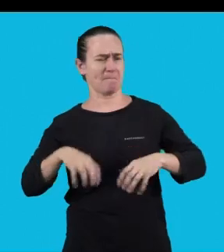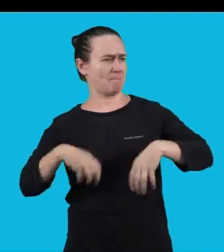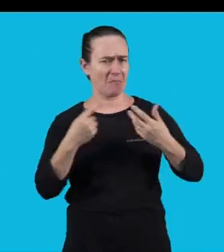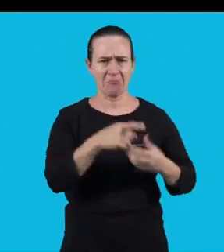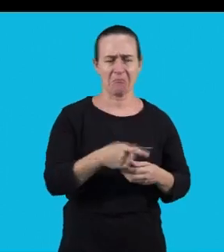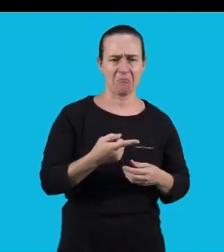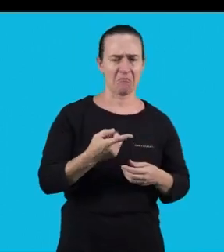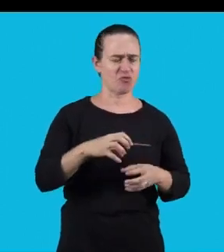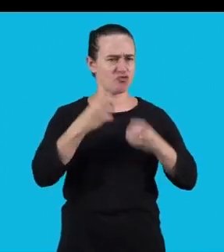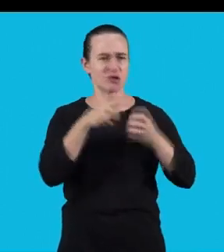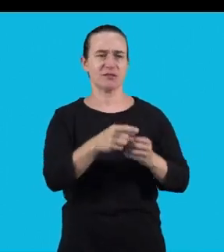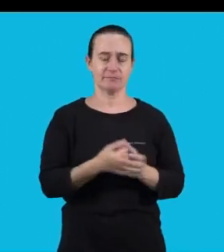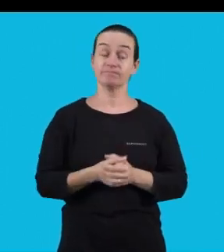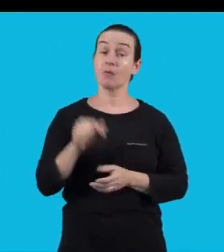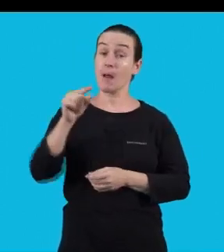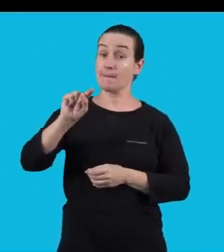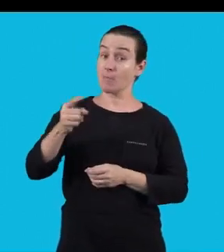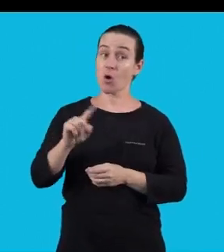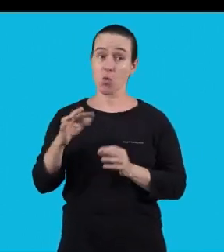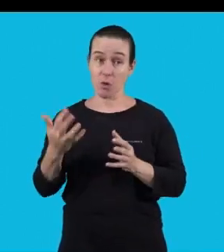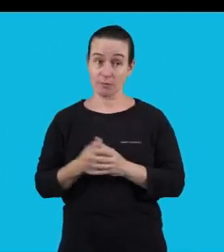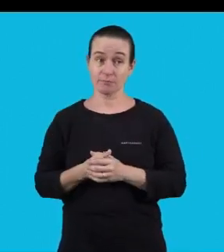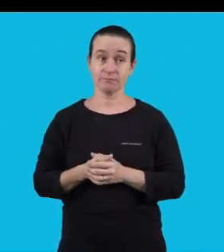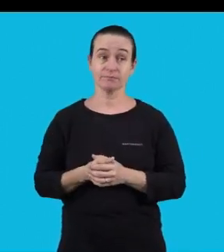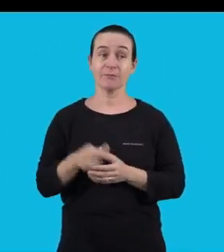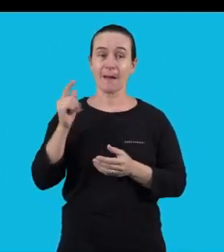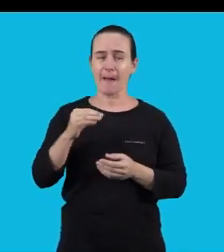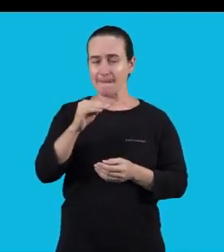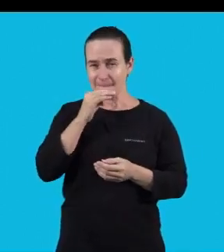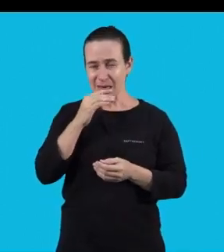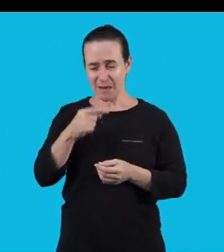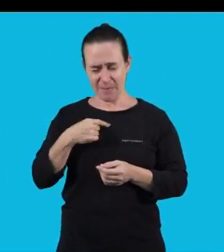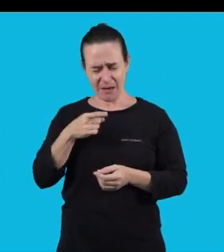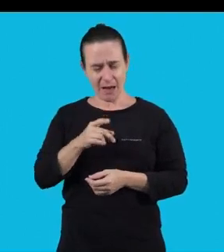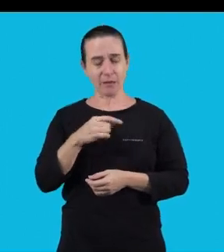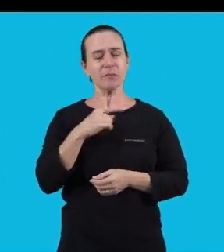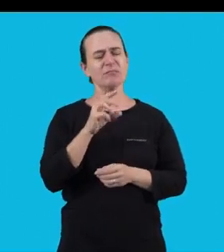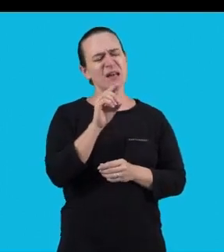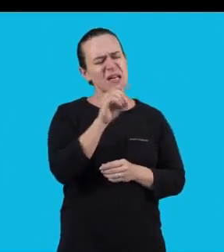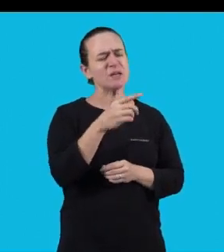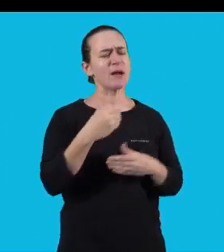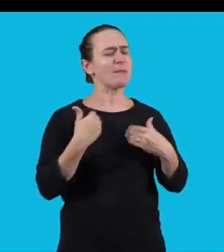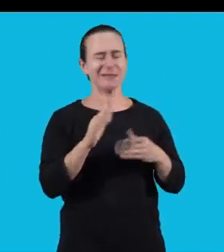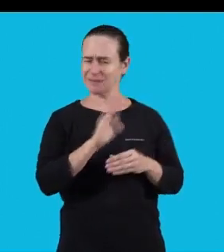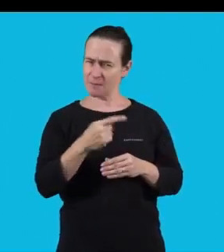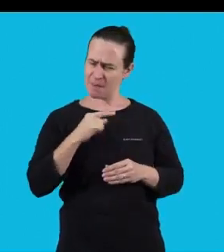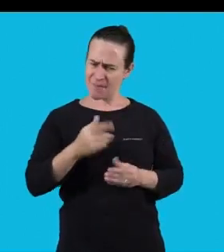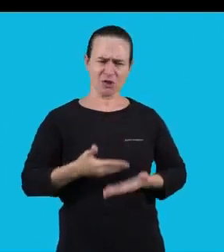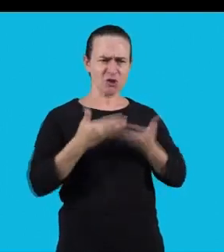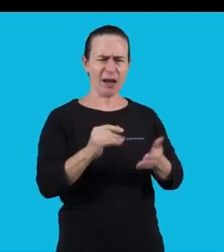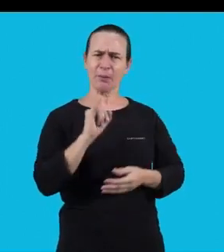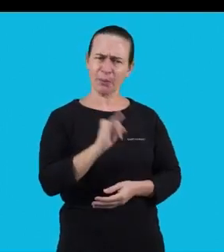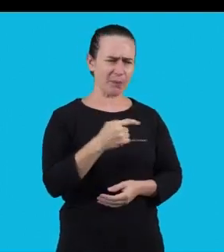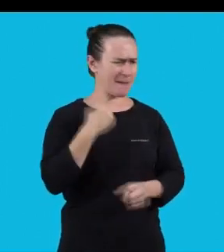considerably. Here, the mark will be awarded for a response that shows the severity of the expression, meaning to